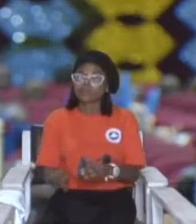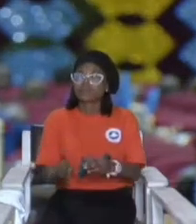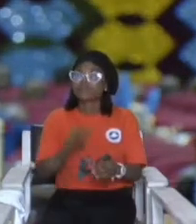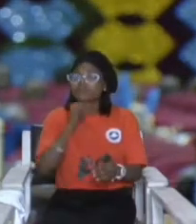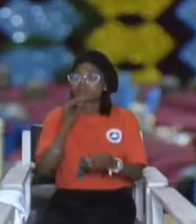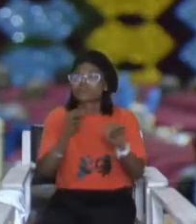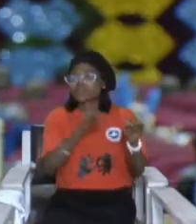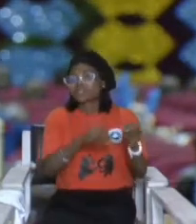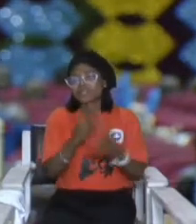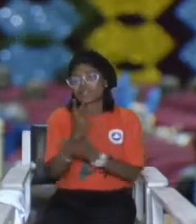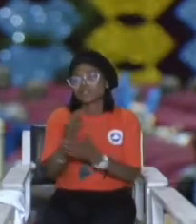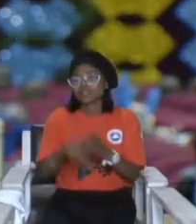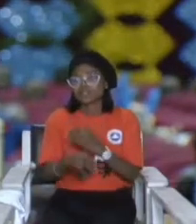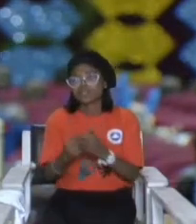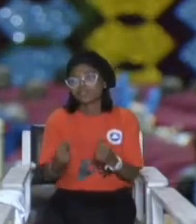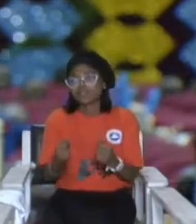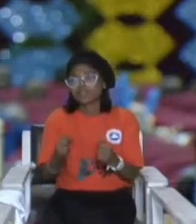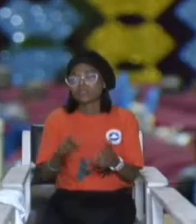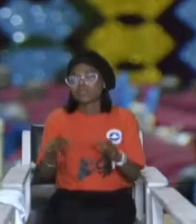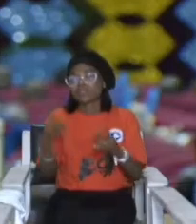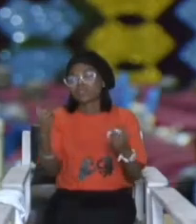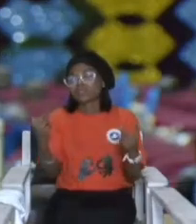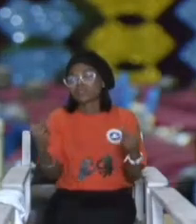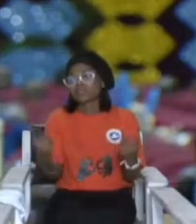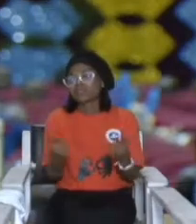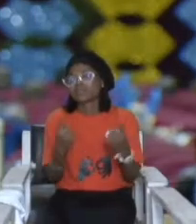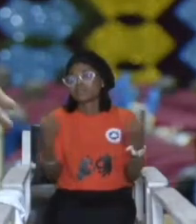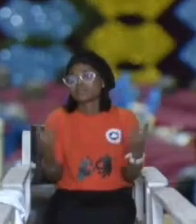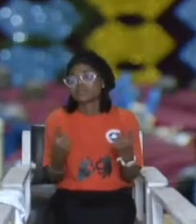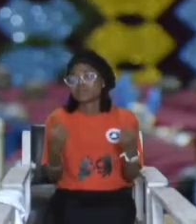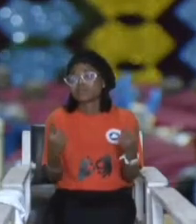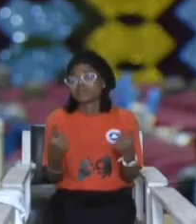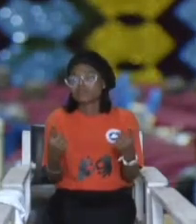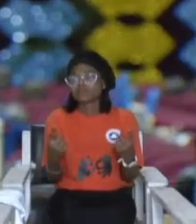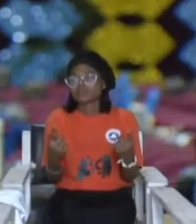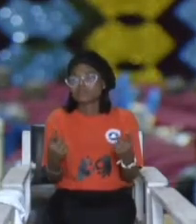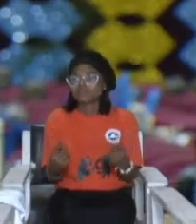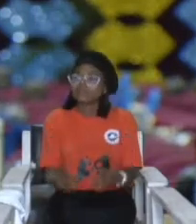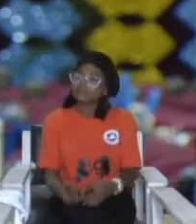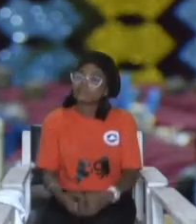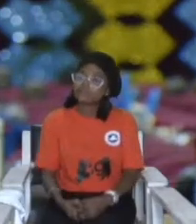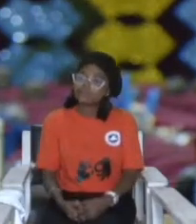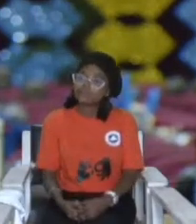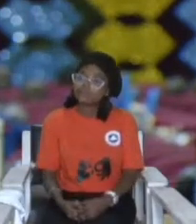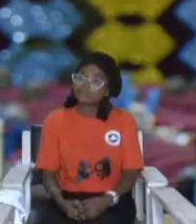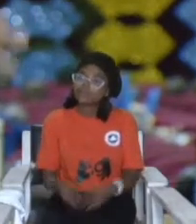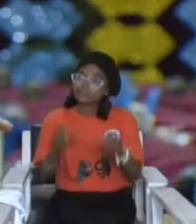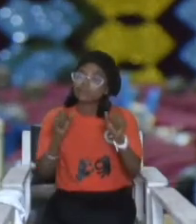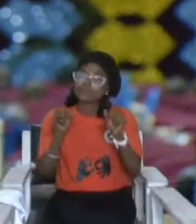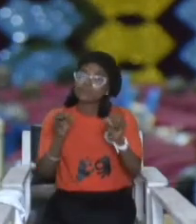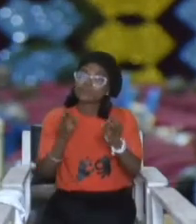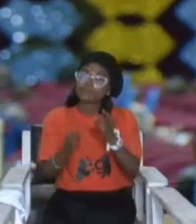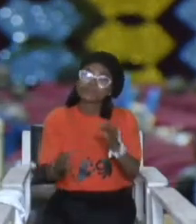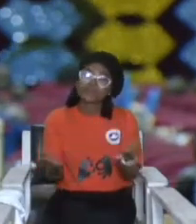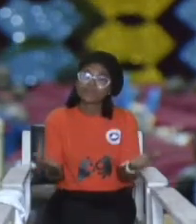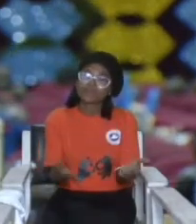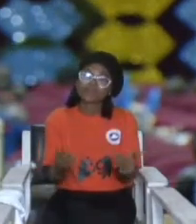So upon whom will the rod of wickedness not rest? The righteous. So if you are here